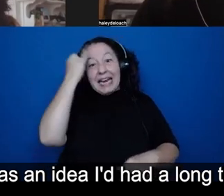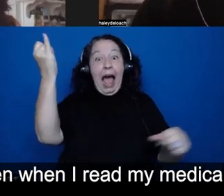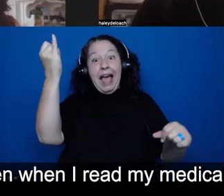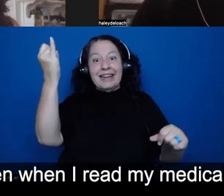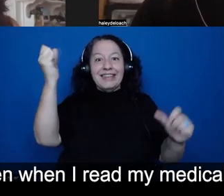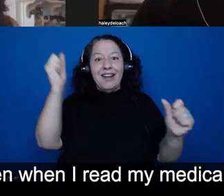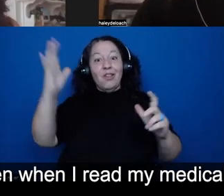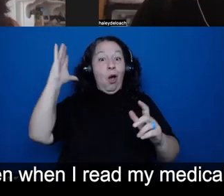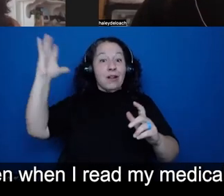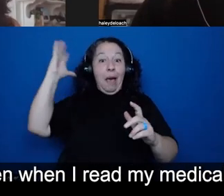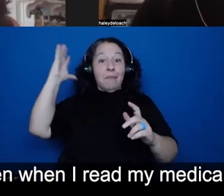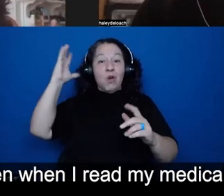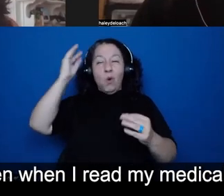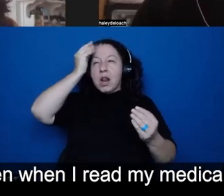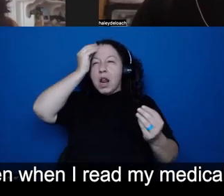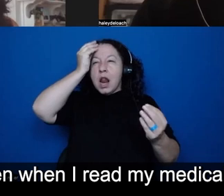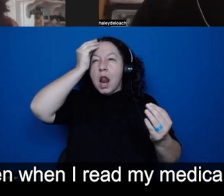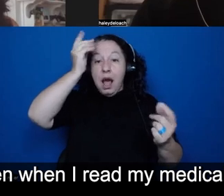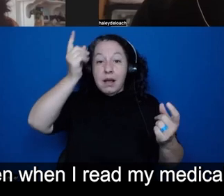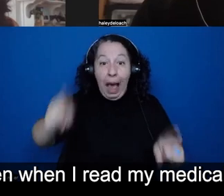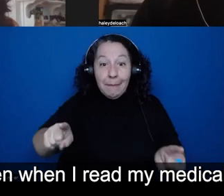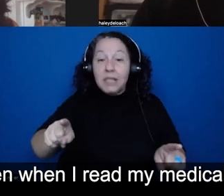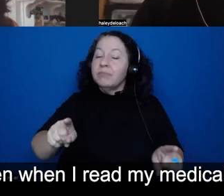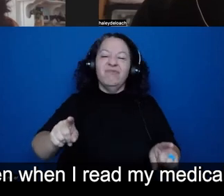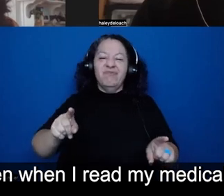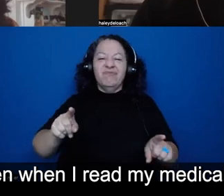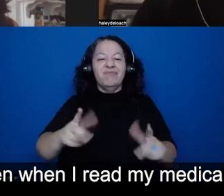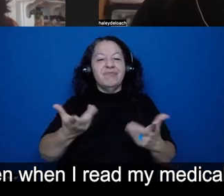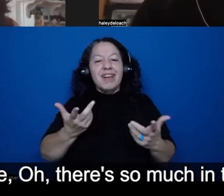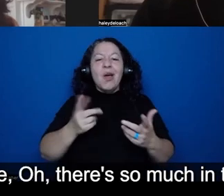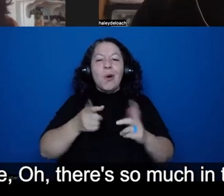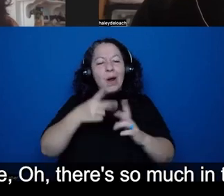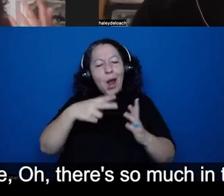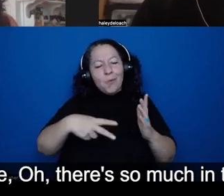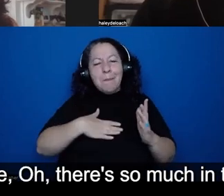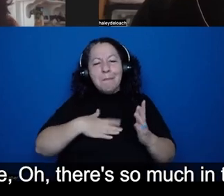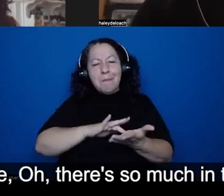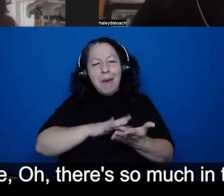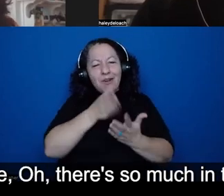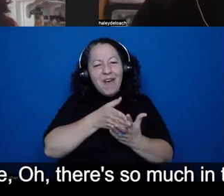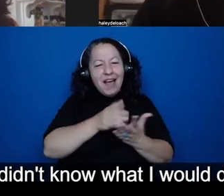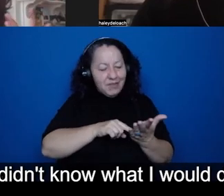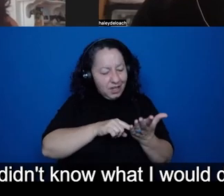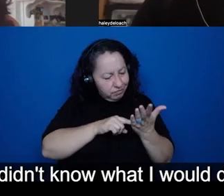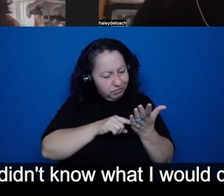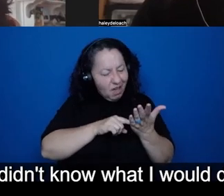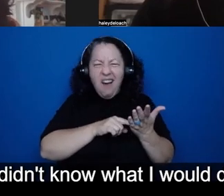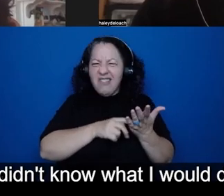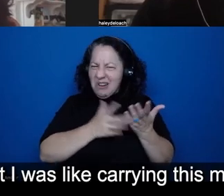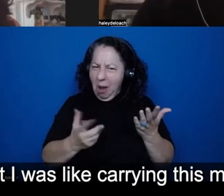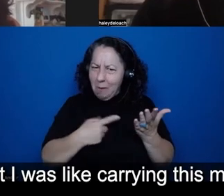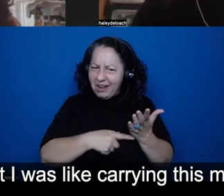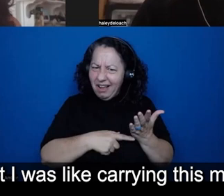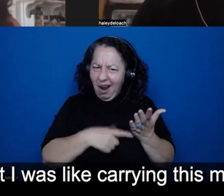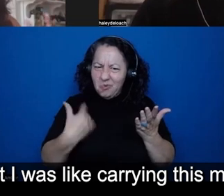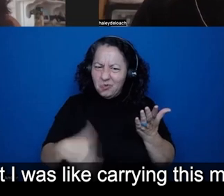ago. And then when I read my medical file, I was like, oh, there's so much in there, but I didn't know what I would do.